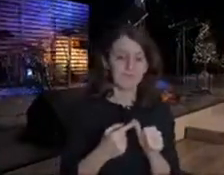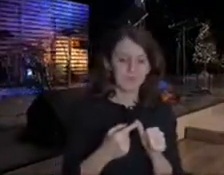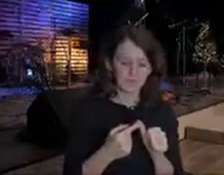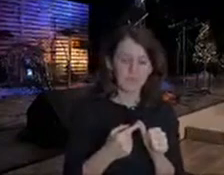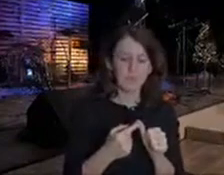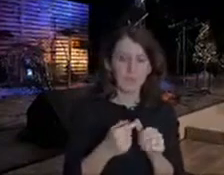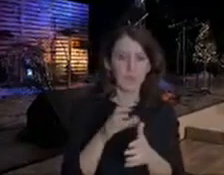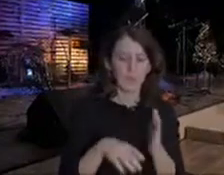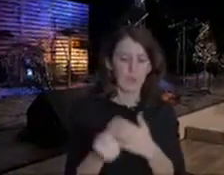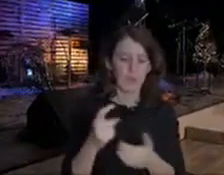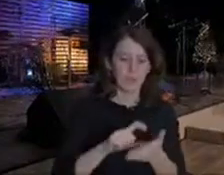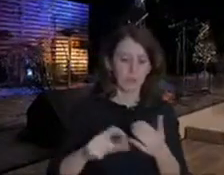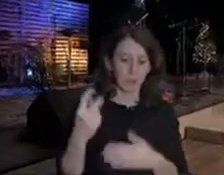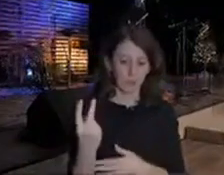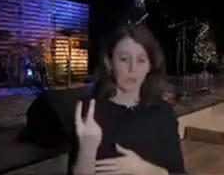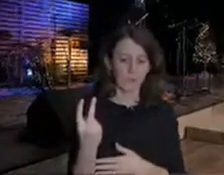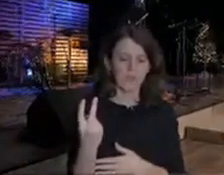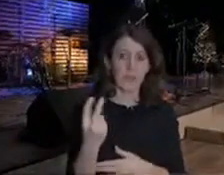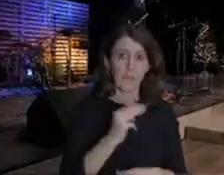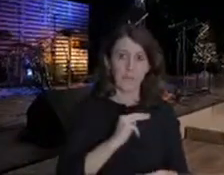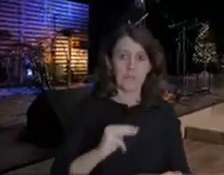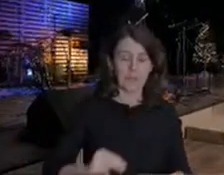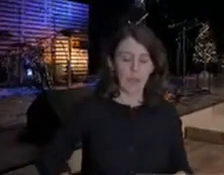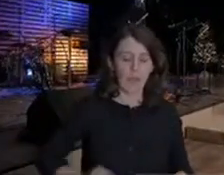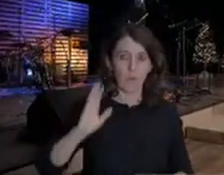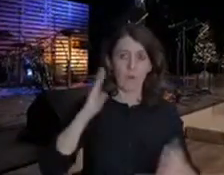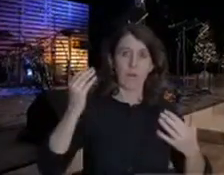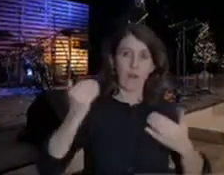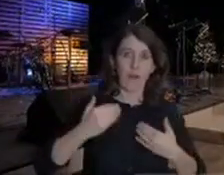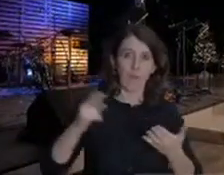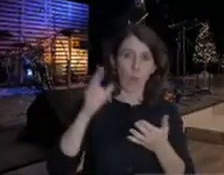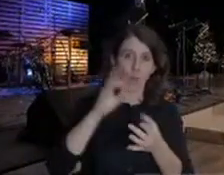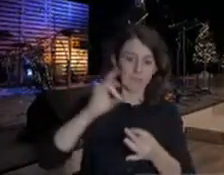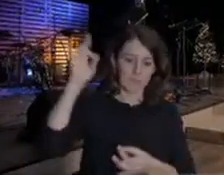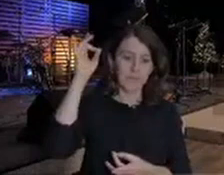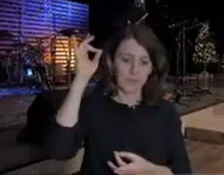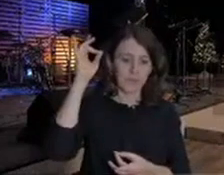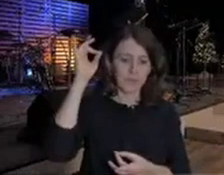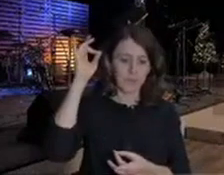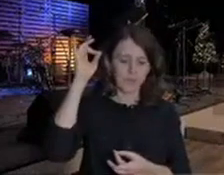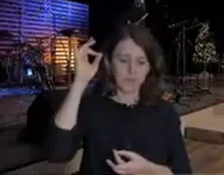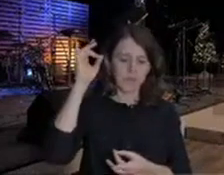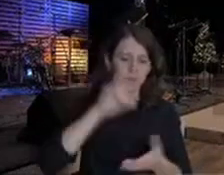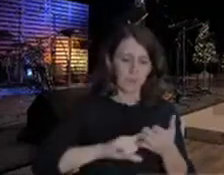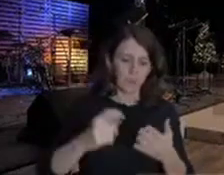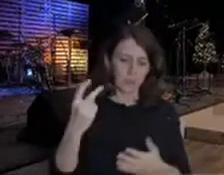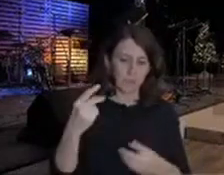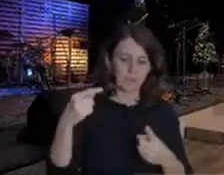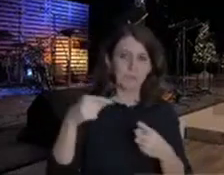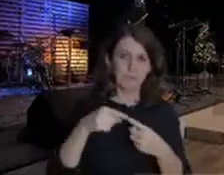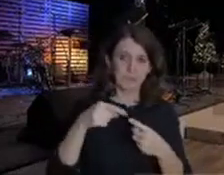in Isaiah chapter 11, verse 2, is that the Messiah will be given the Holy Spirit. Amen. Here's what verse 2